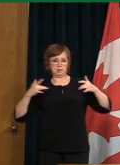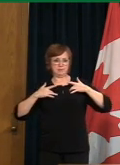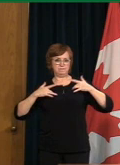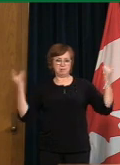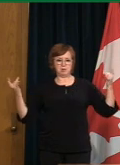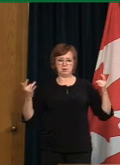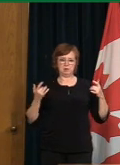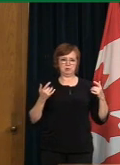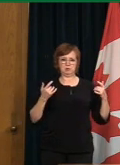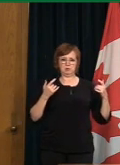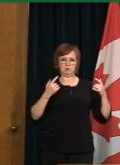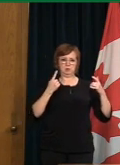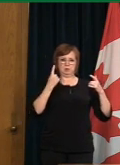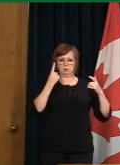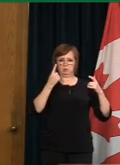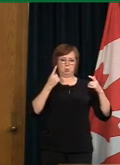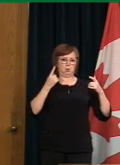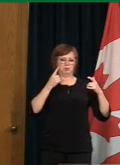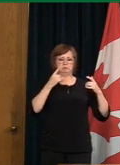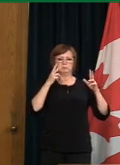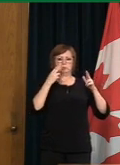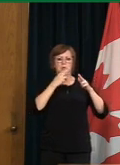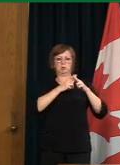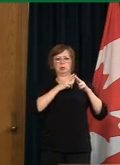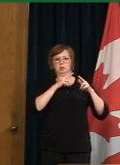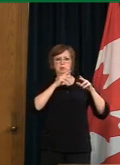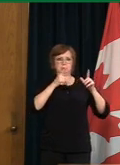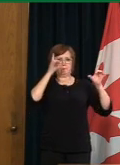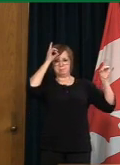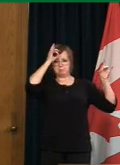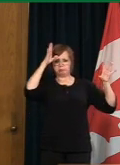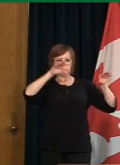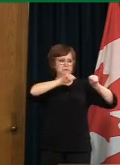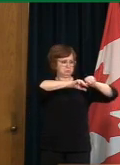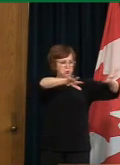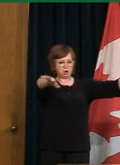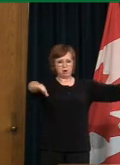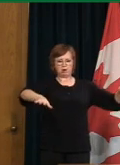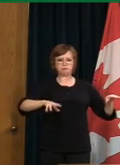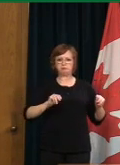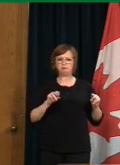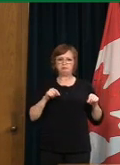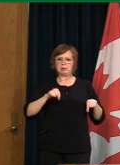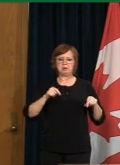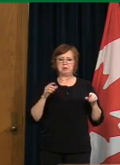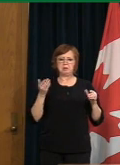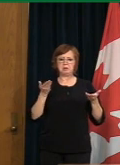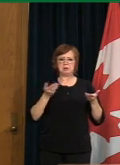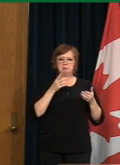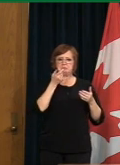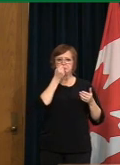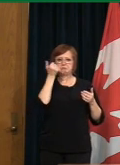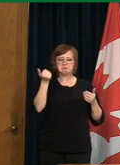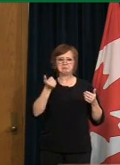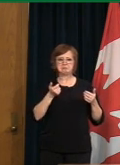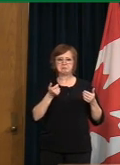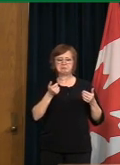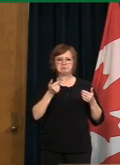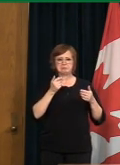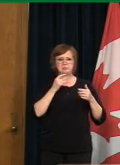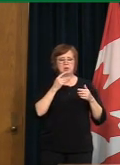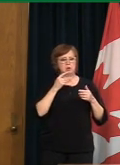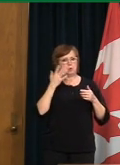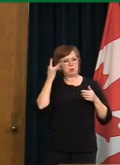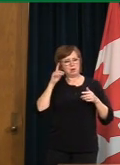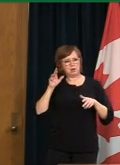shows that, at a basic level, I think all people in Saskatchewan understand the reasons for, the provisions